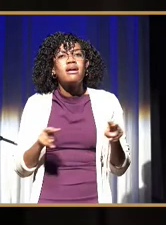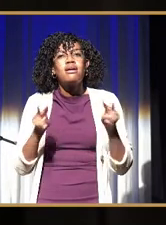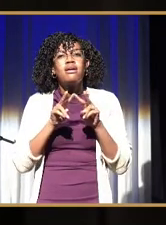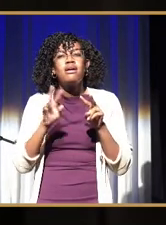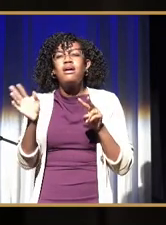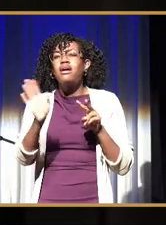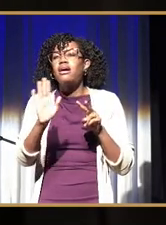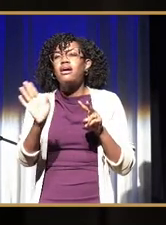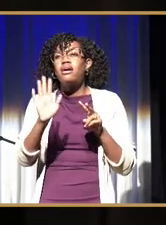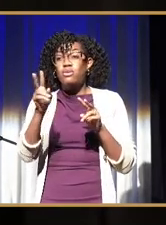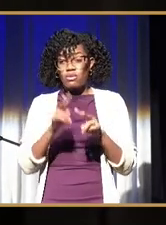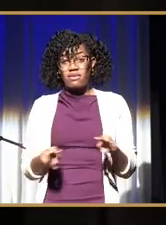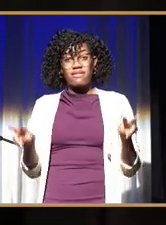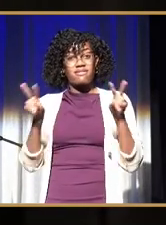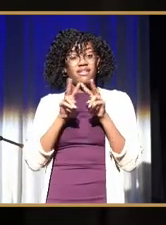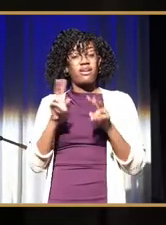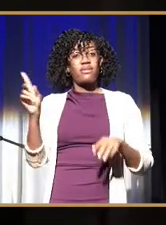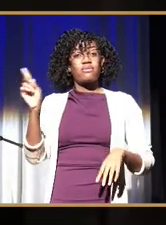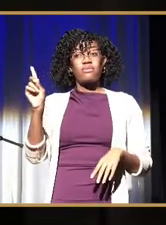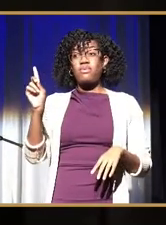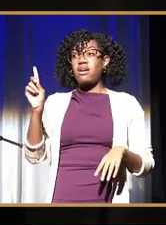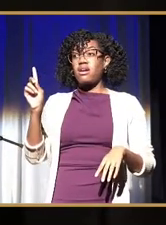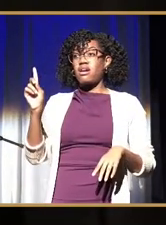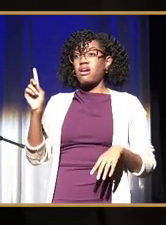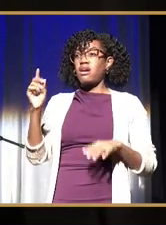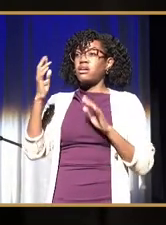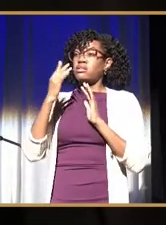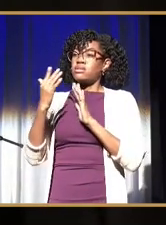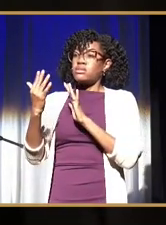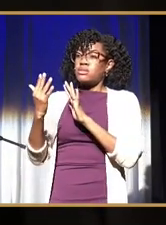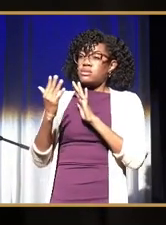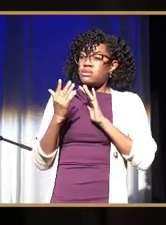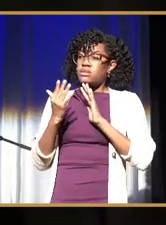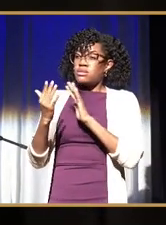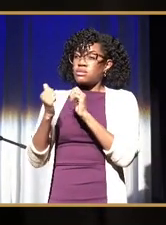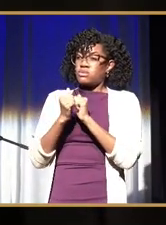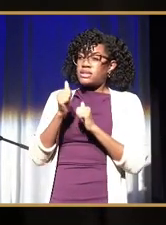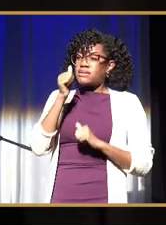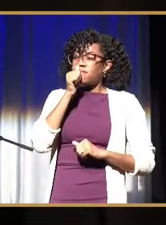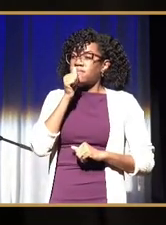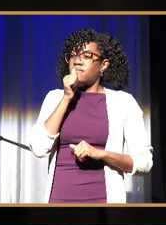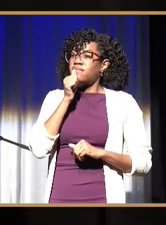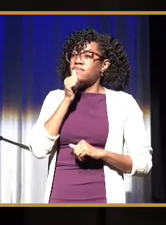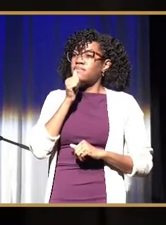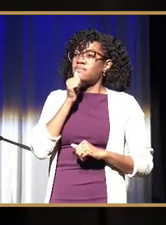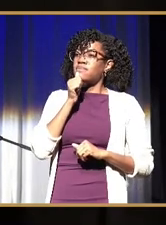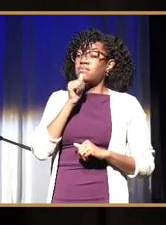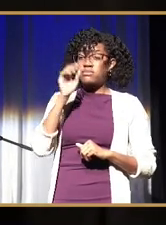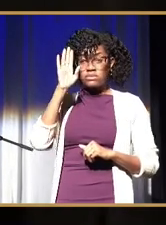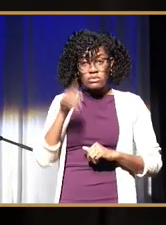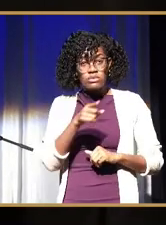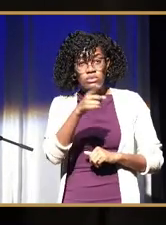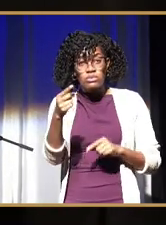greatest value comes with your intimacy with suffering. How well do you know